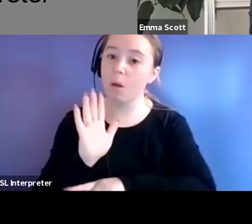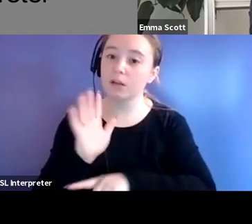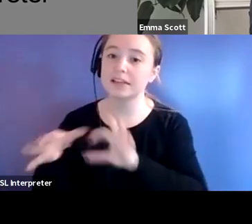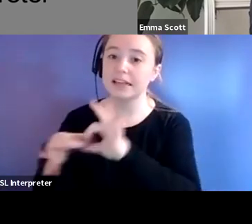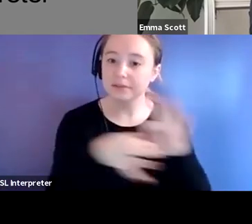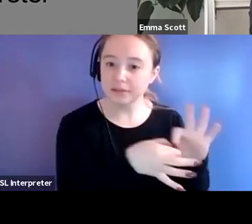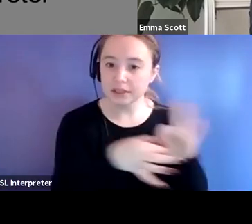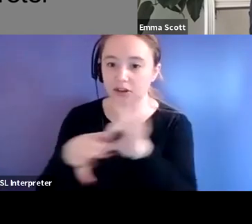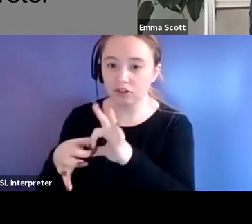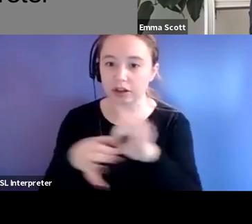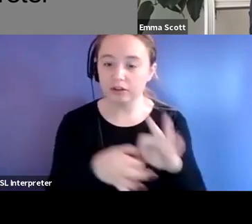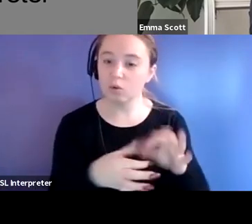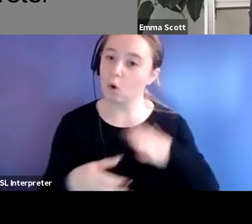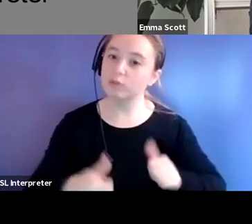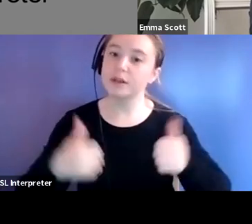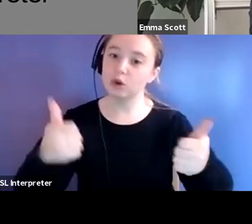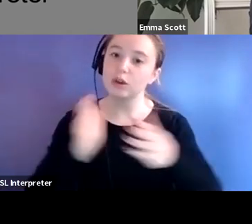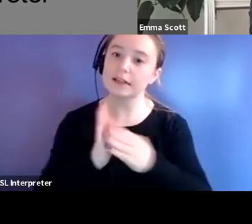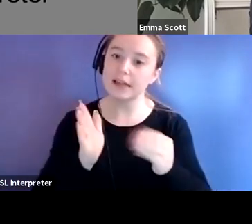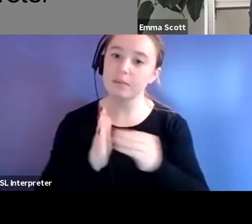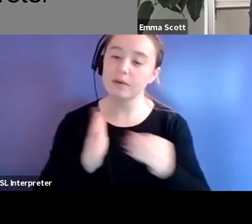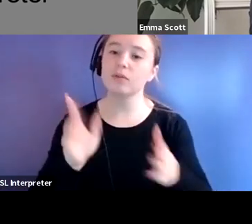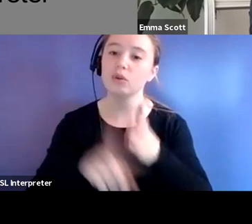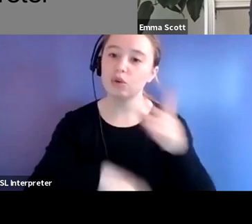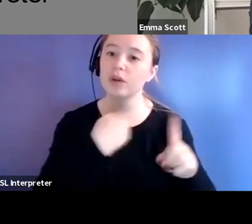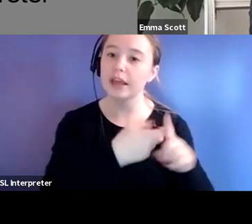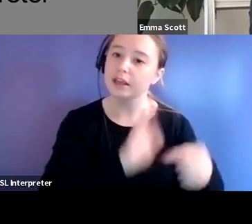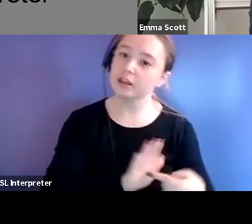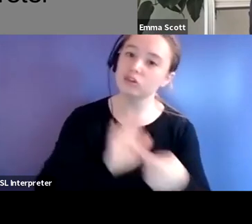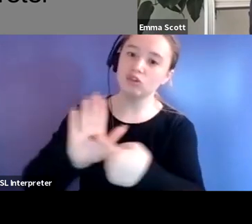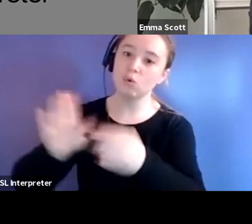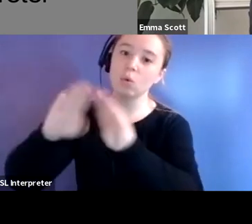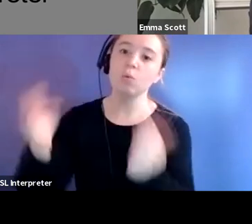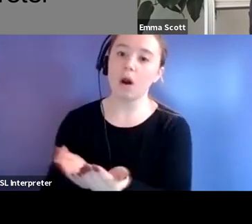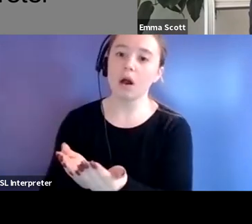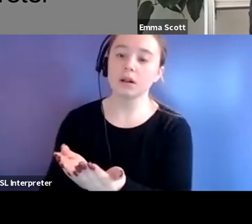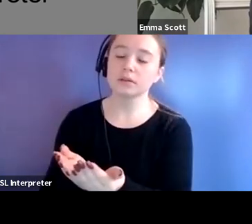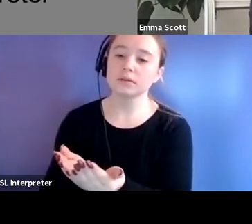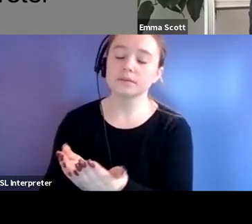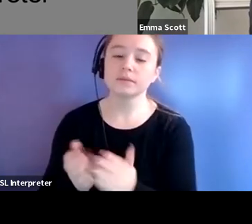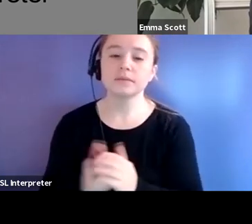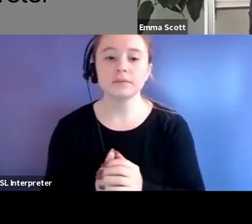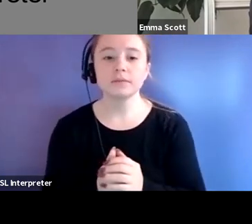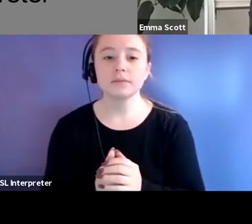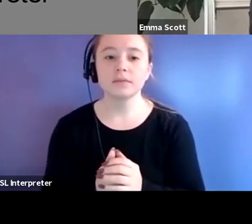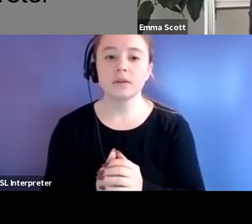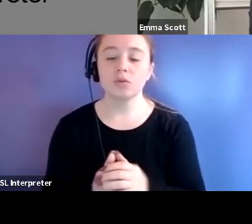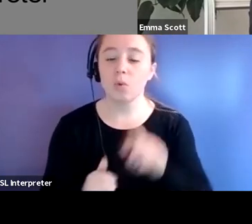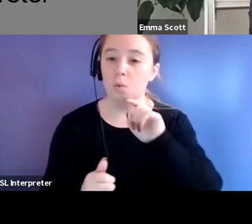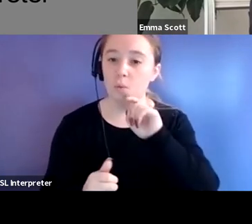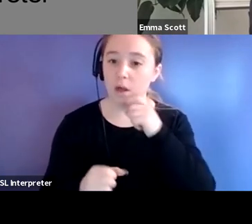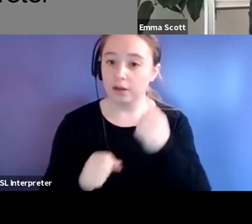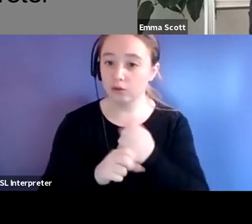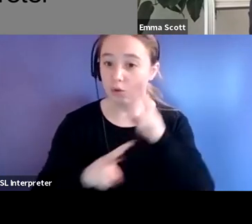as an example throughout the UK and globally. And to build on that, we were going to do a review of our